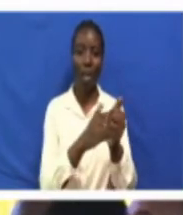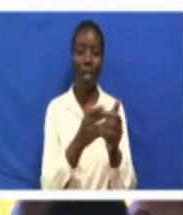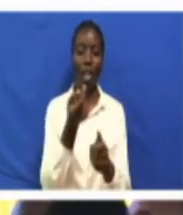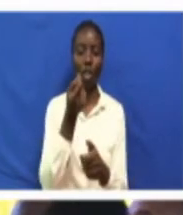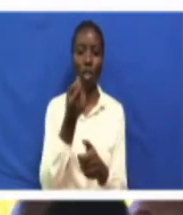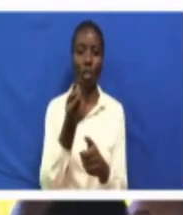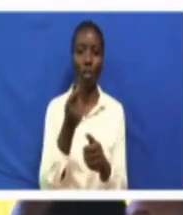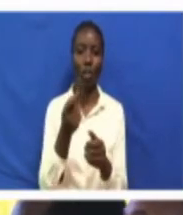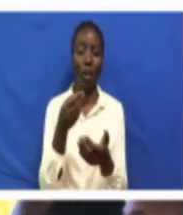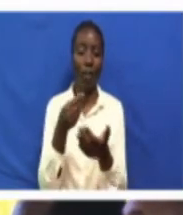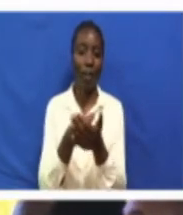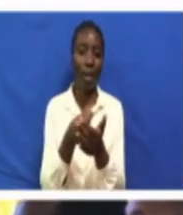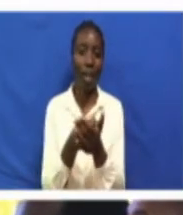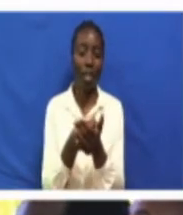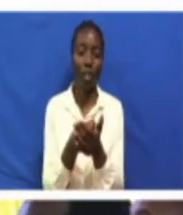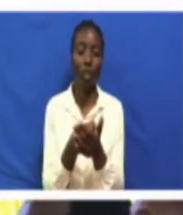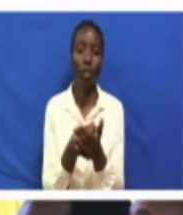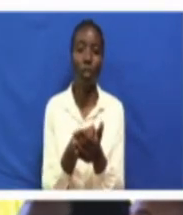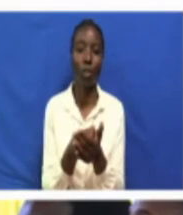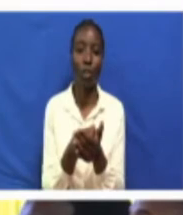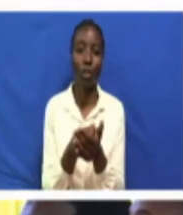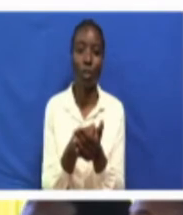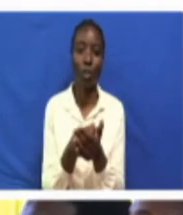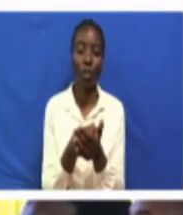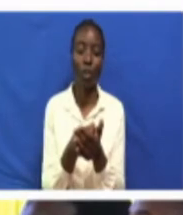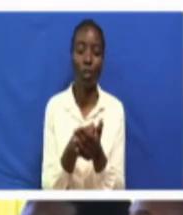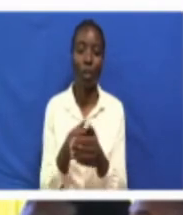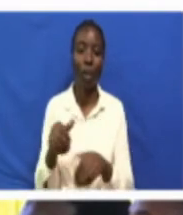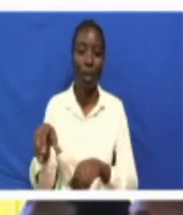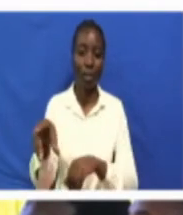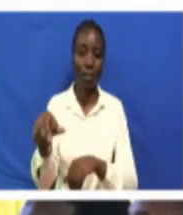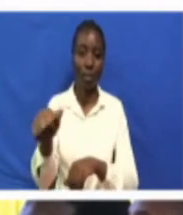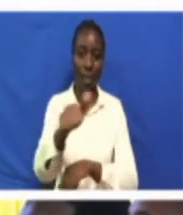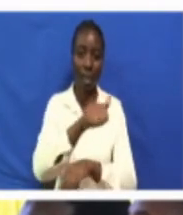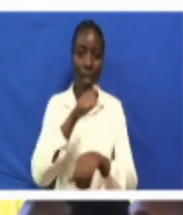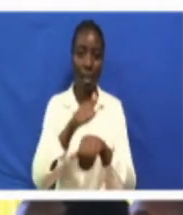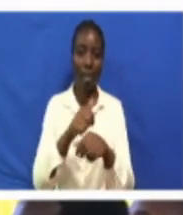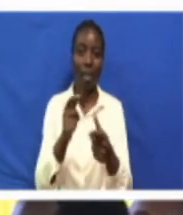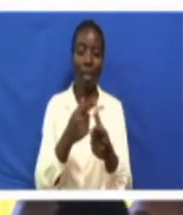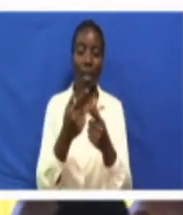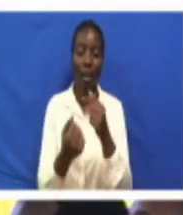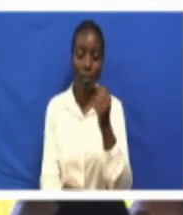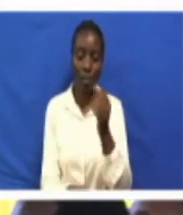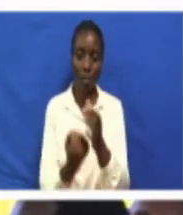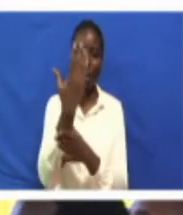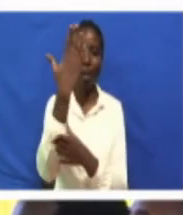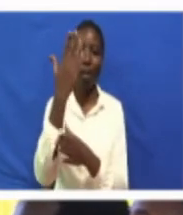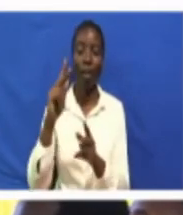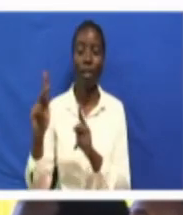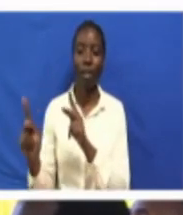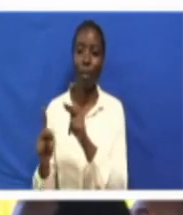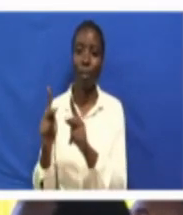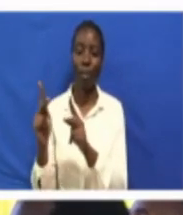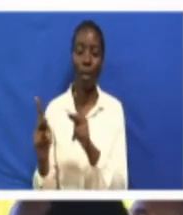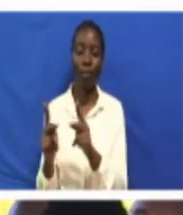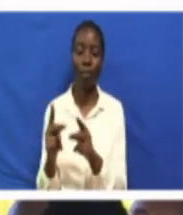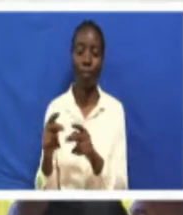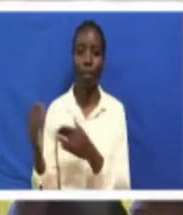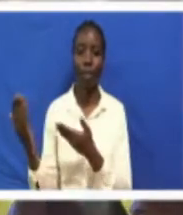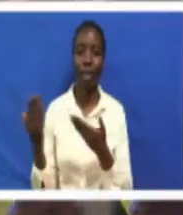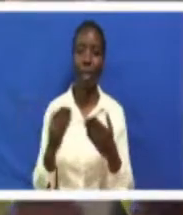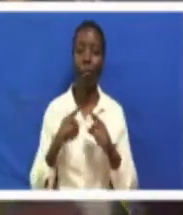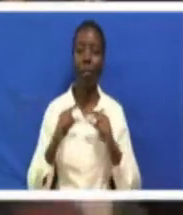a brief of the financial status of our dances and then to the launch of the Strategic plan Caribou father